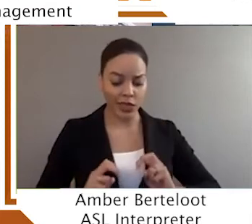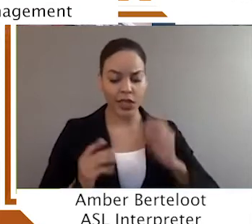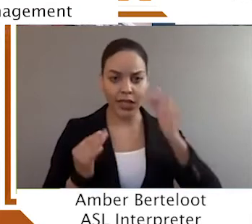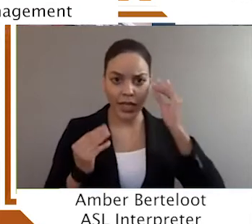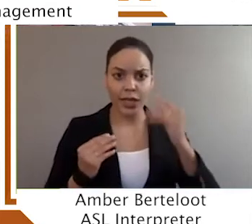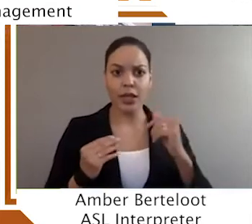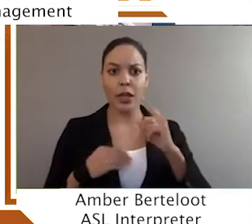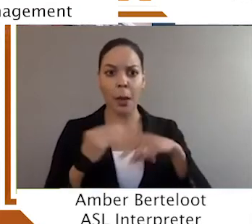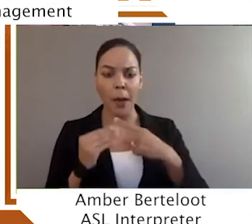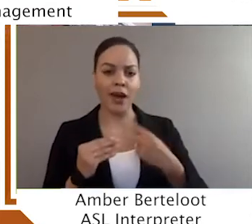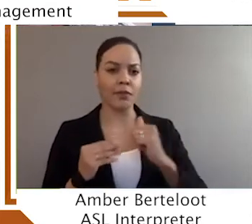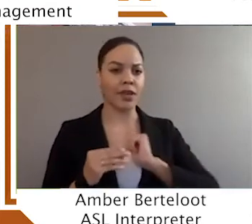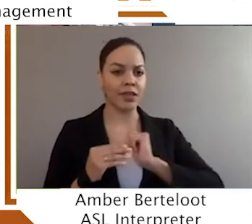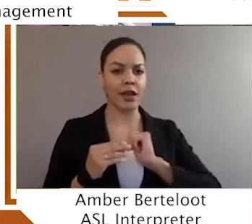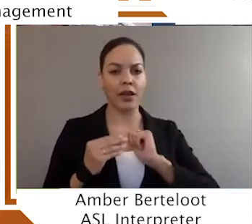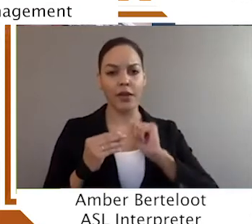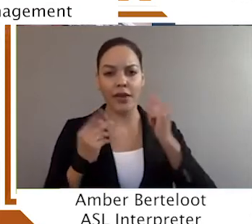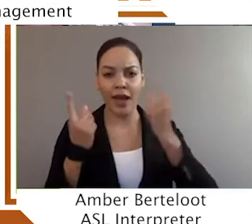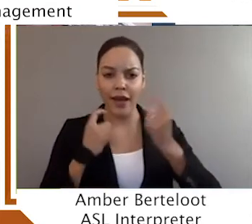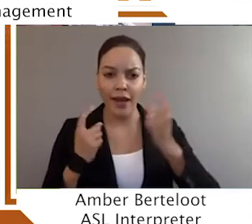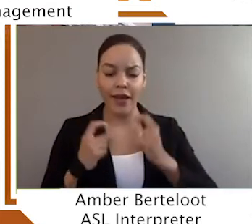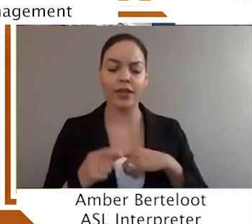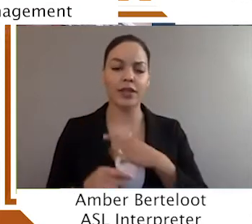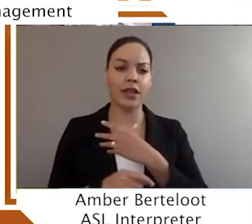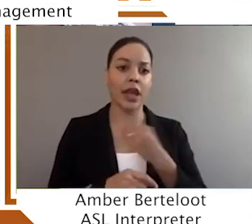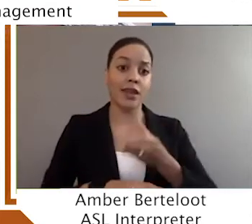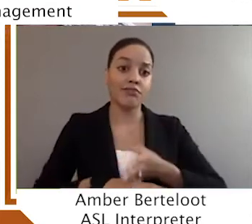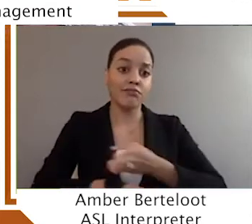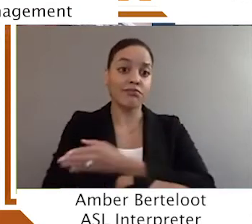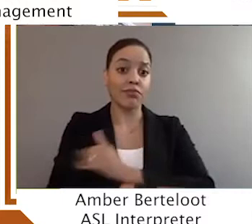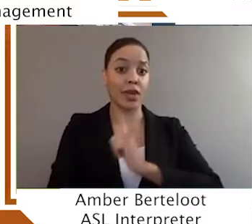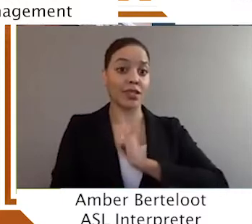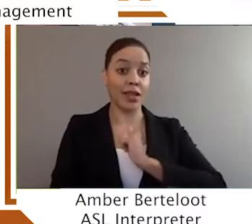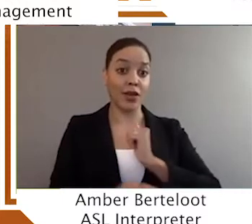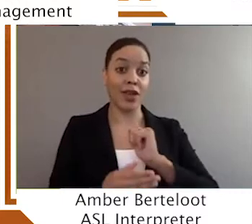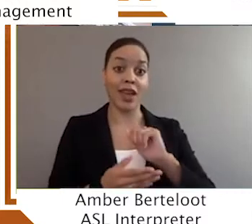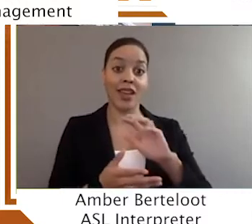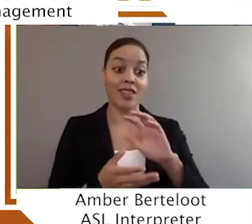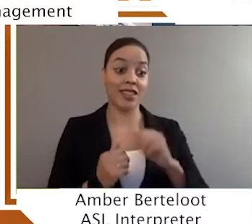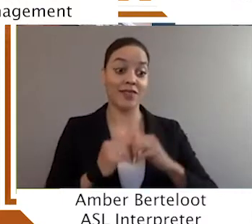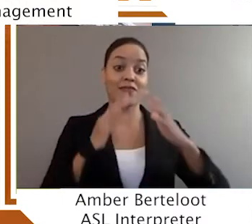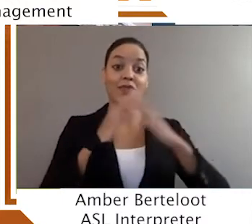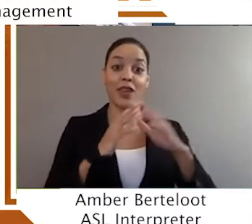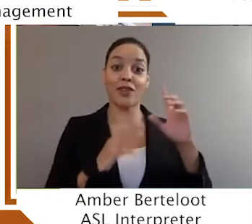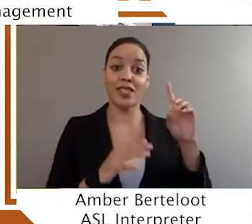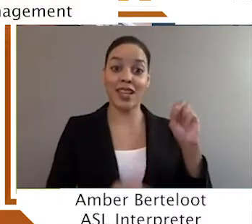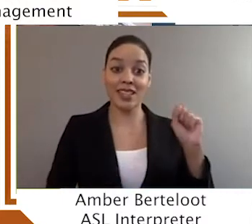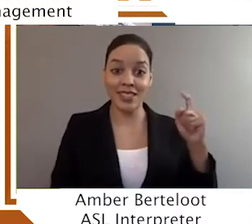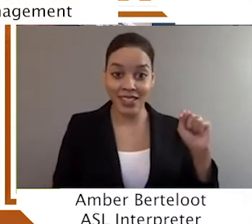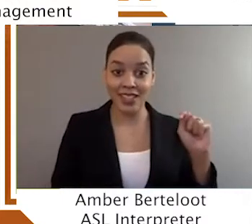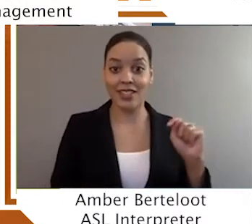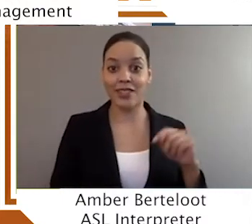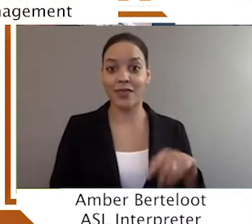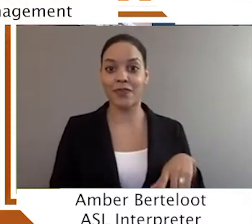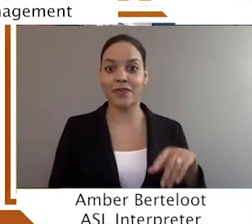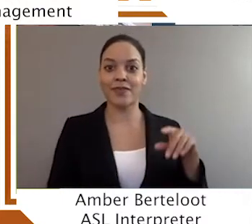better person, the evolution of DST, as we say, it continues. And I'm grateful to those who are here through it all. This evolution of